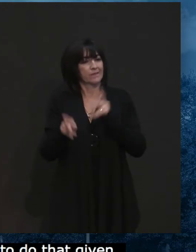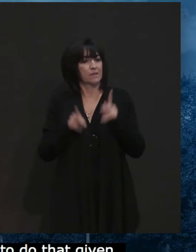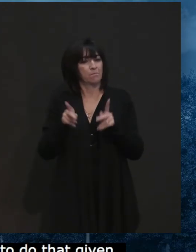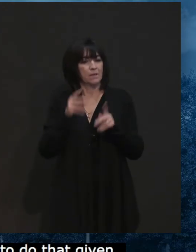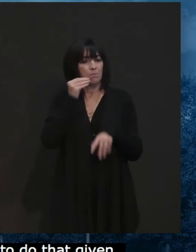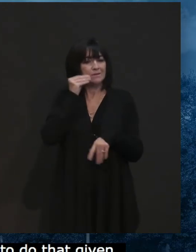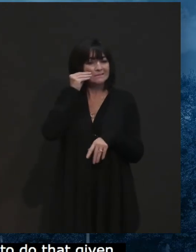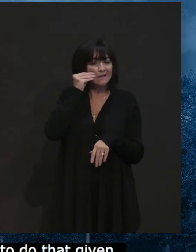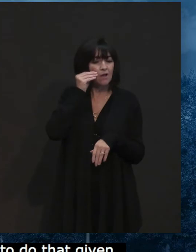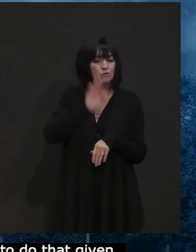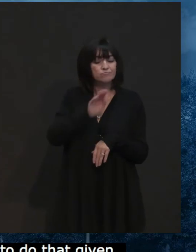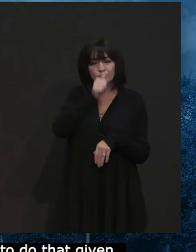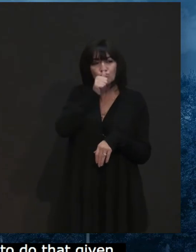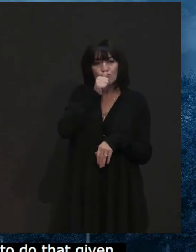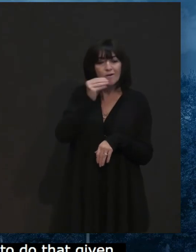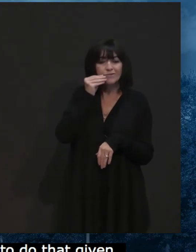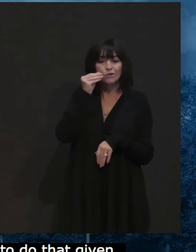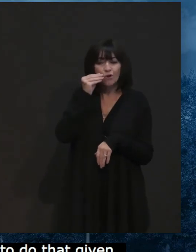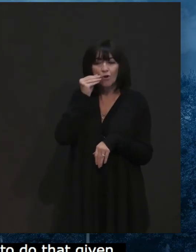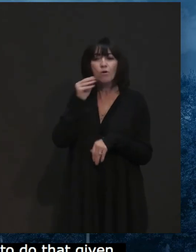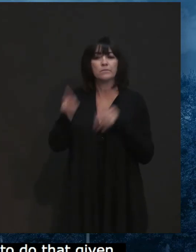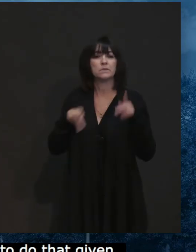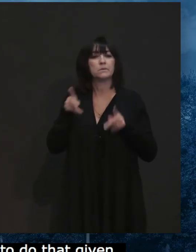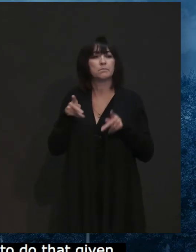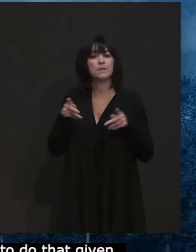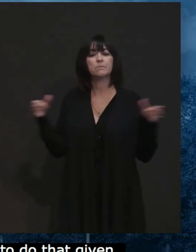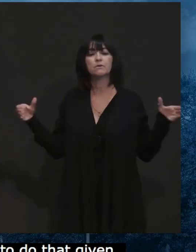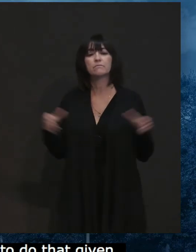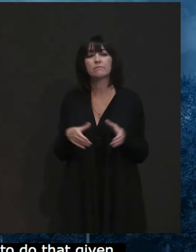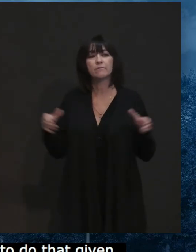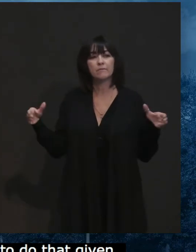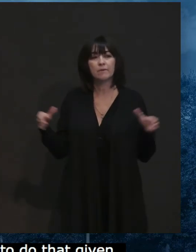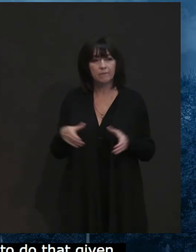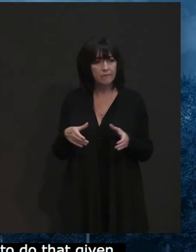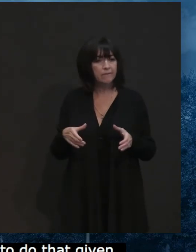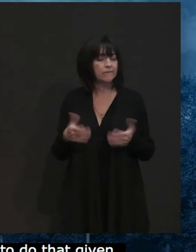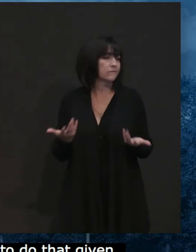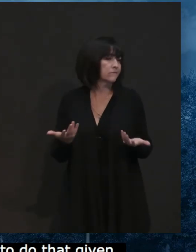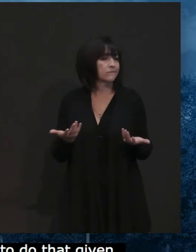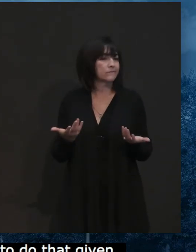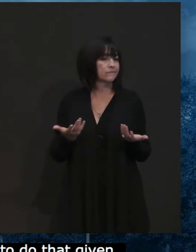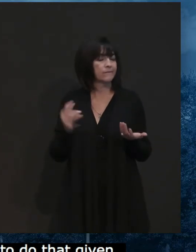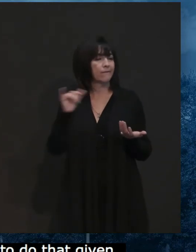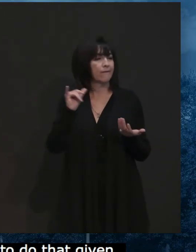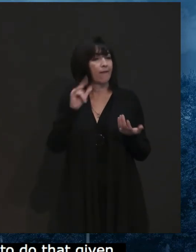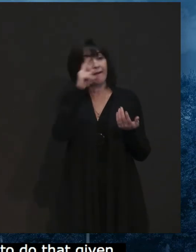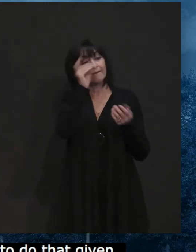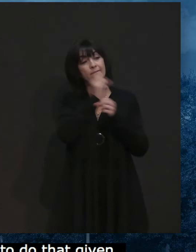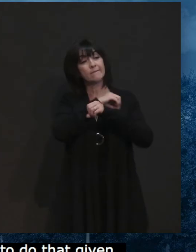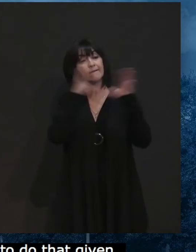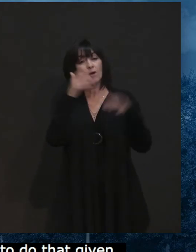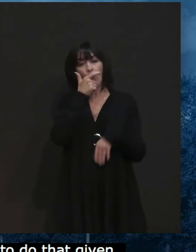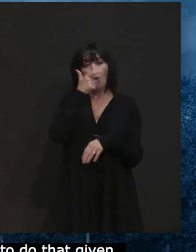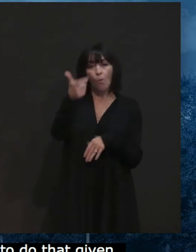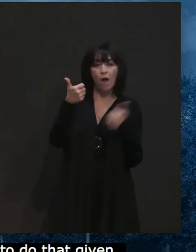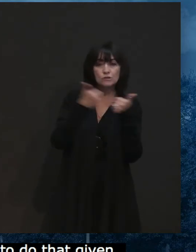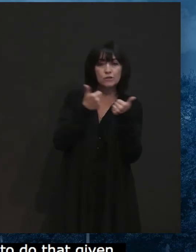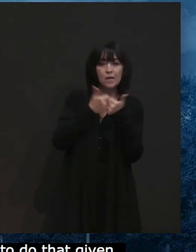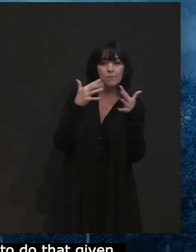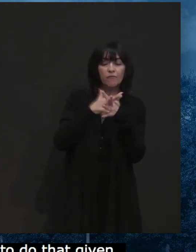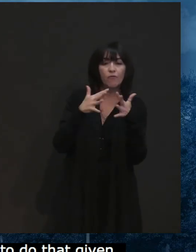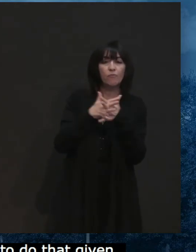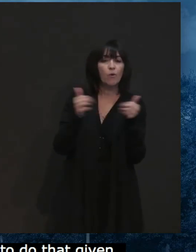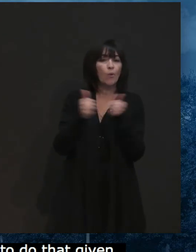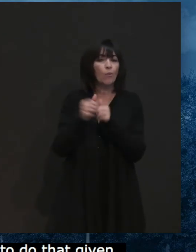be with a crew having pizza and beer, watching a football game with 10, 15 folks at your home than